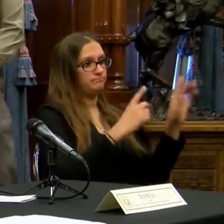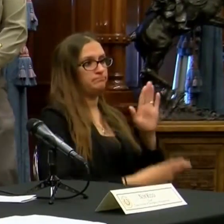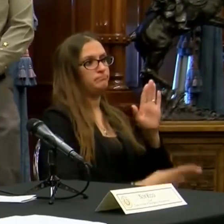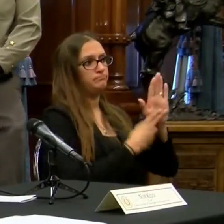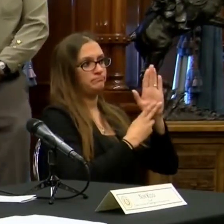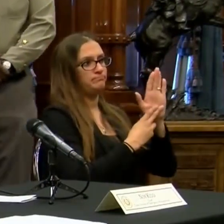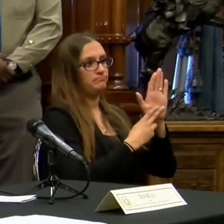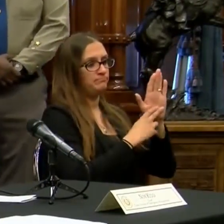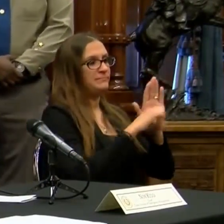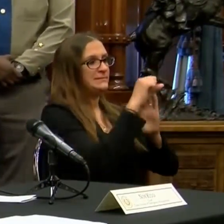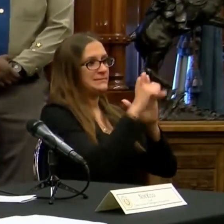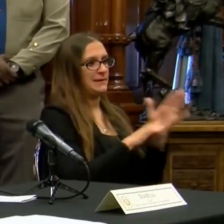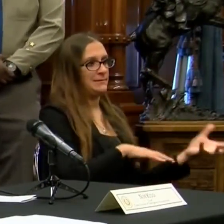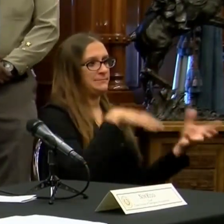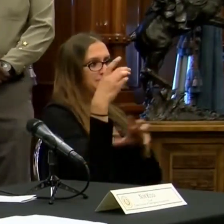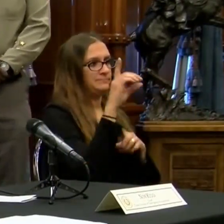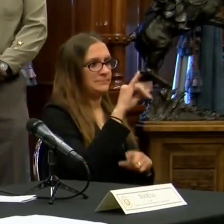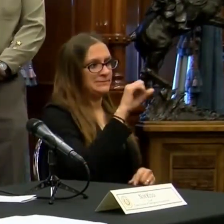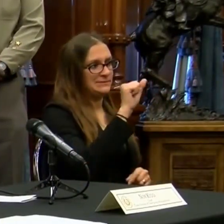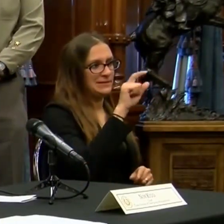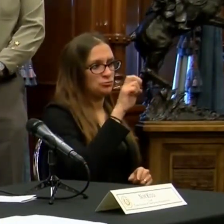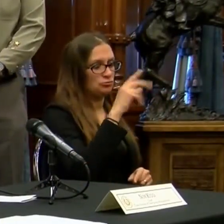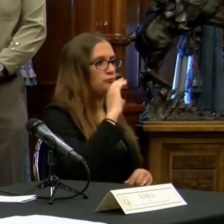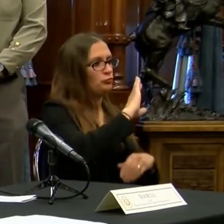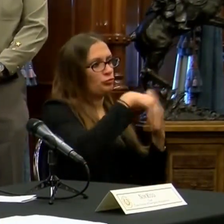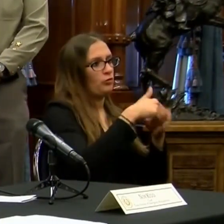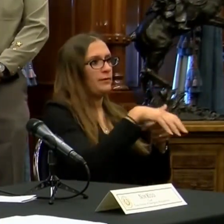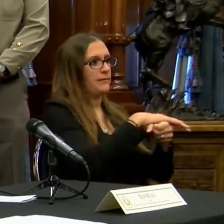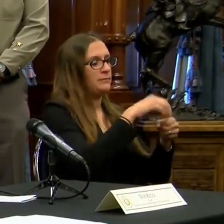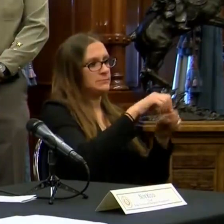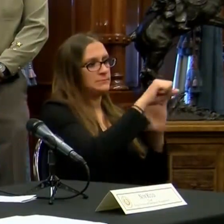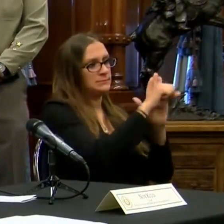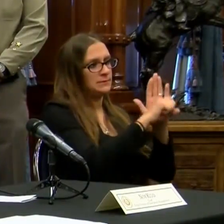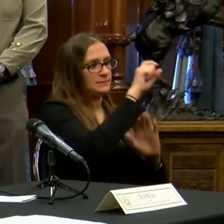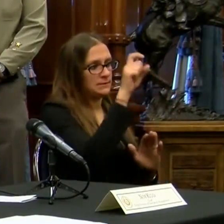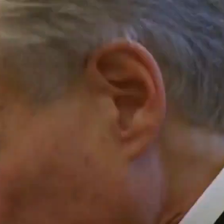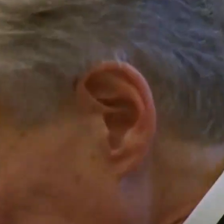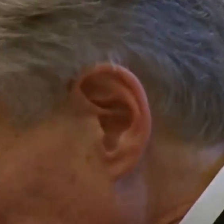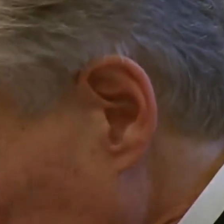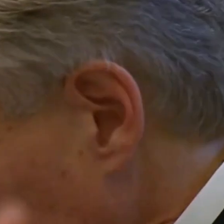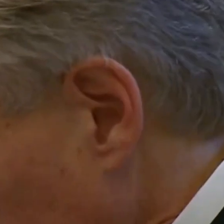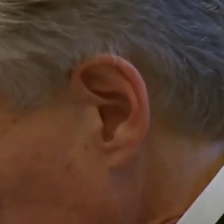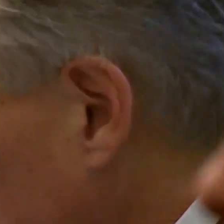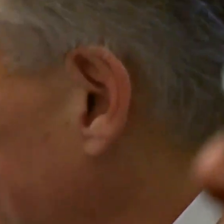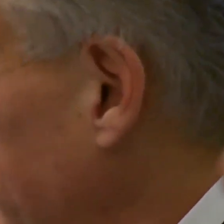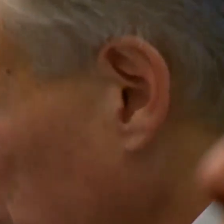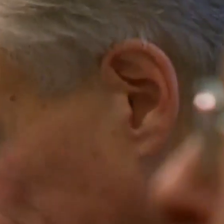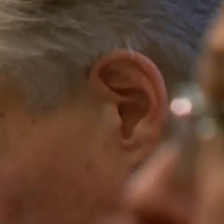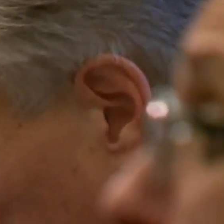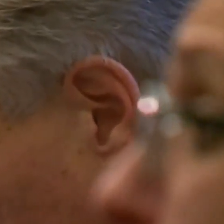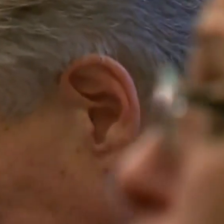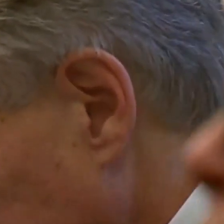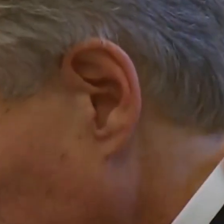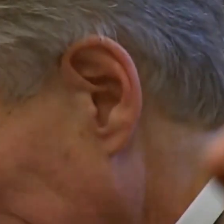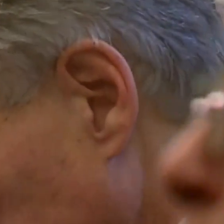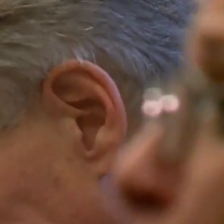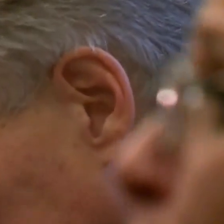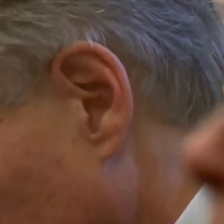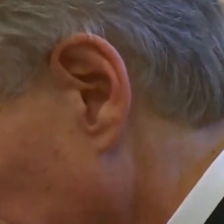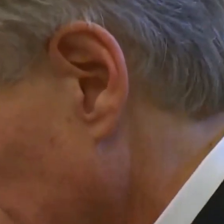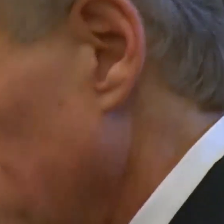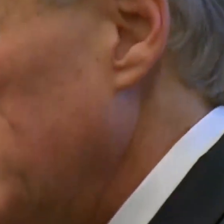Governor Abbott Friday reassured Texans with the reminder, we've been in situations like this before. We made it through SARS, we made it through Ebola, we made it